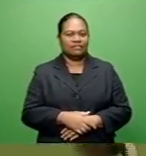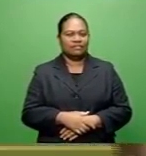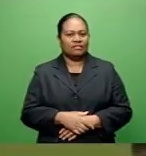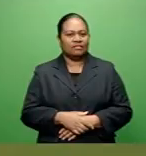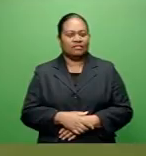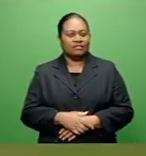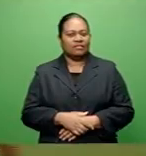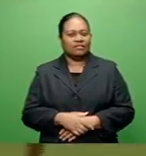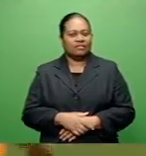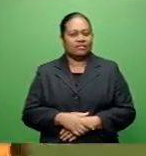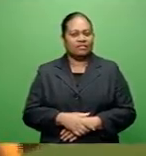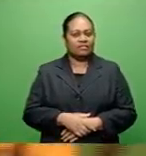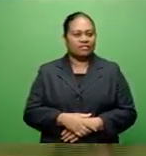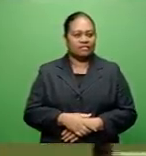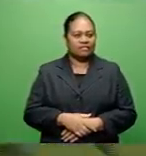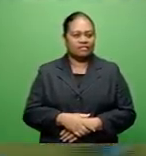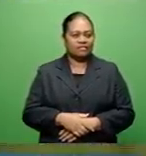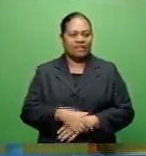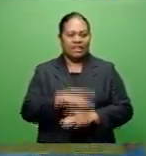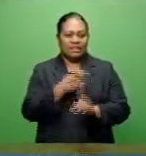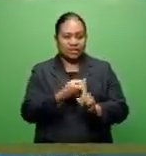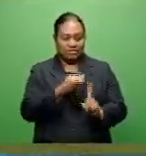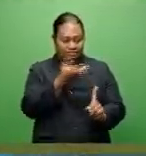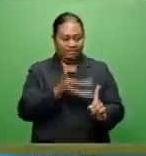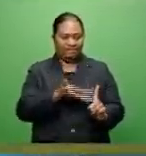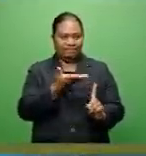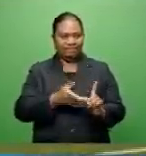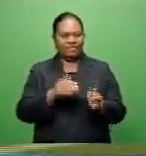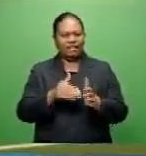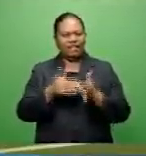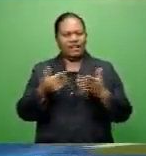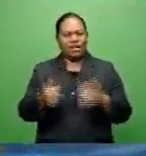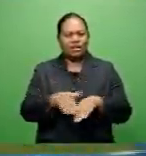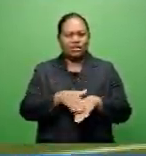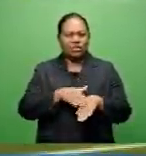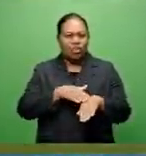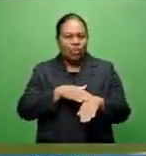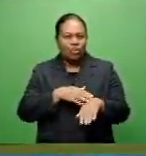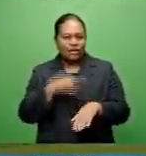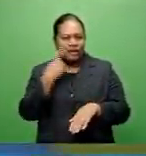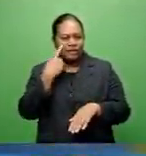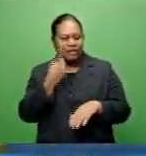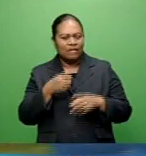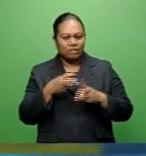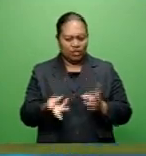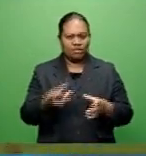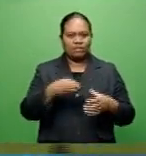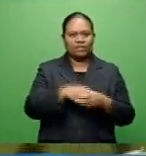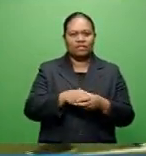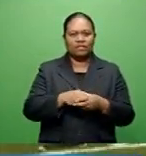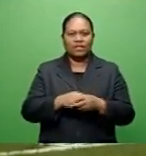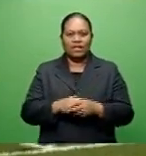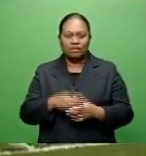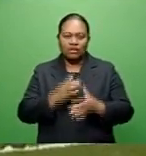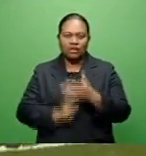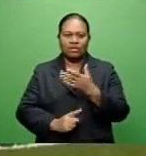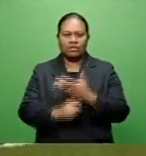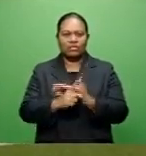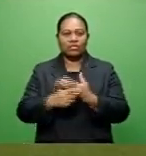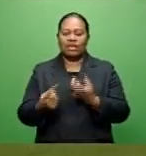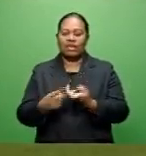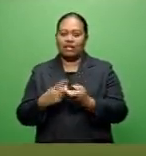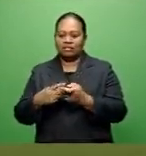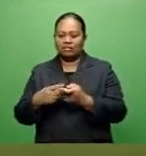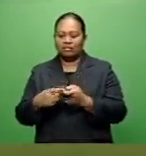ball, the step, still Talinga. Kitione Talinga is slowly finding his form and will be a force to be reckoned with in